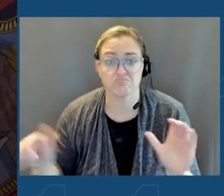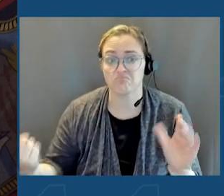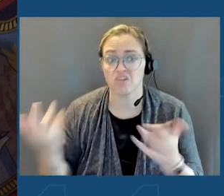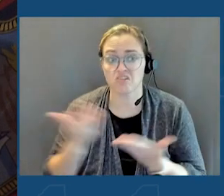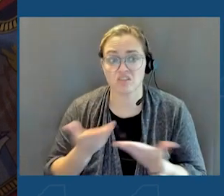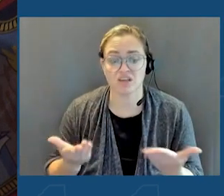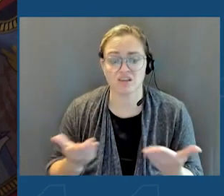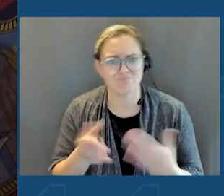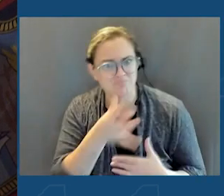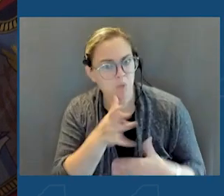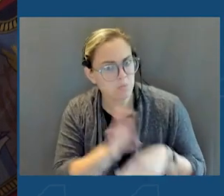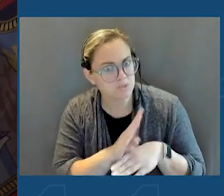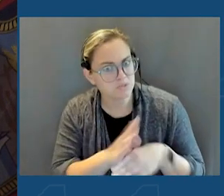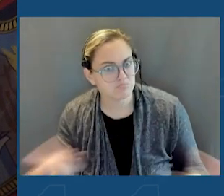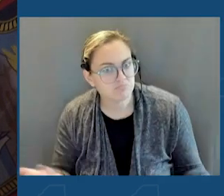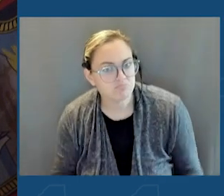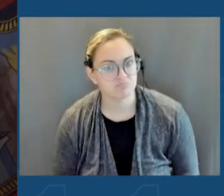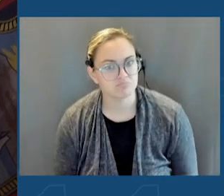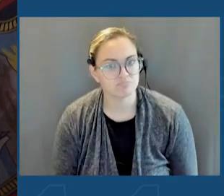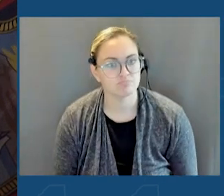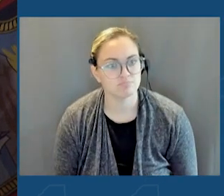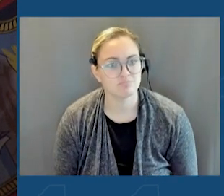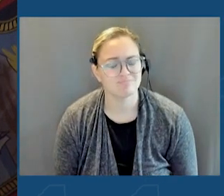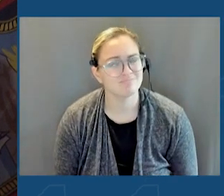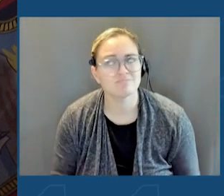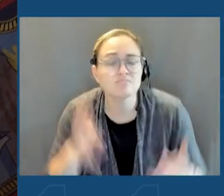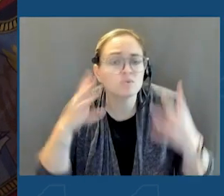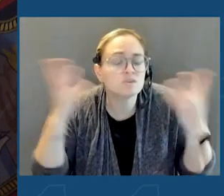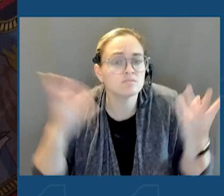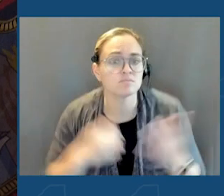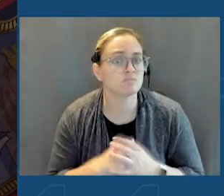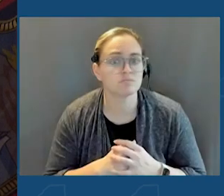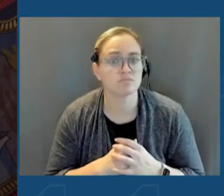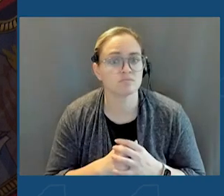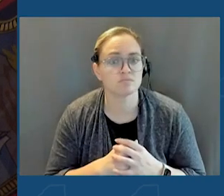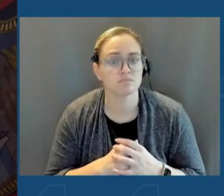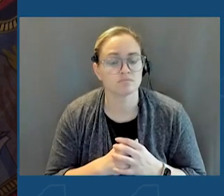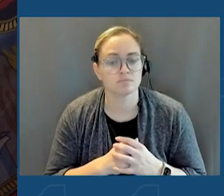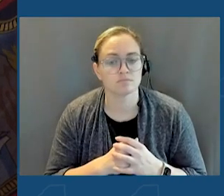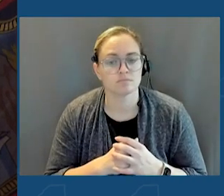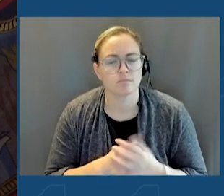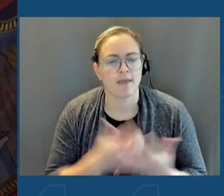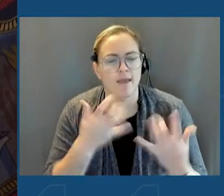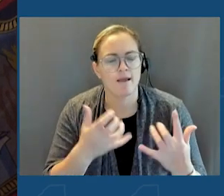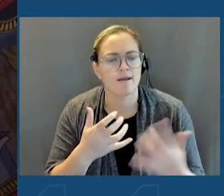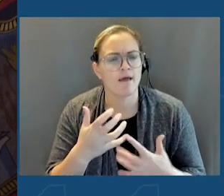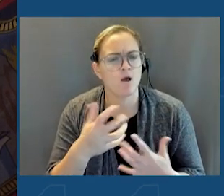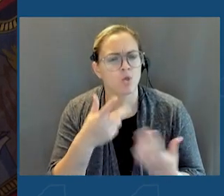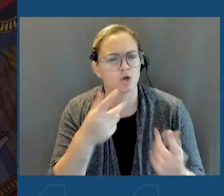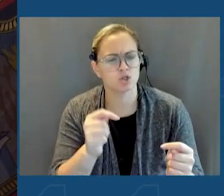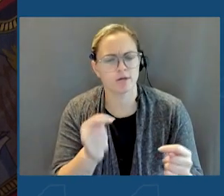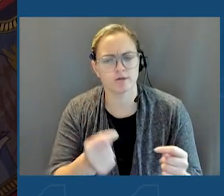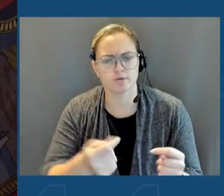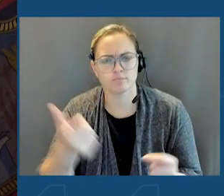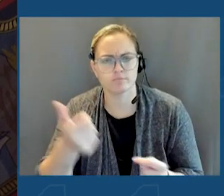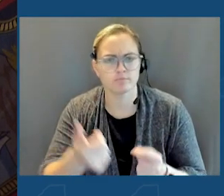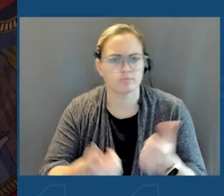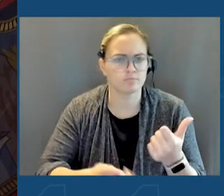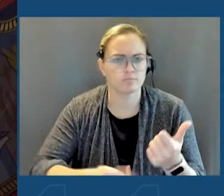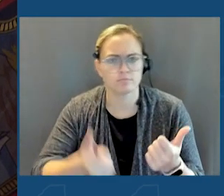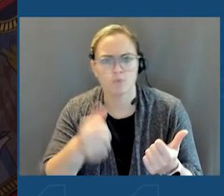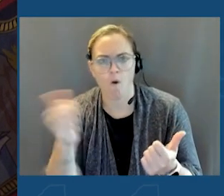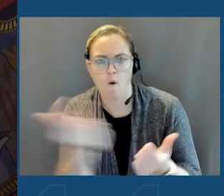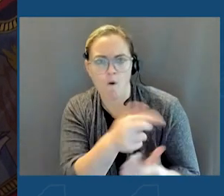get busy. It's just absurd. And now they're coming after all forms of reproductive care.